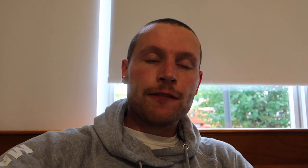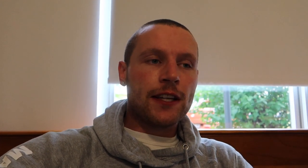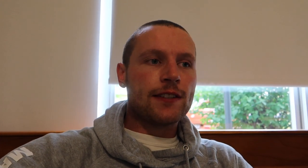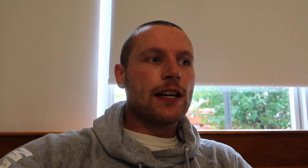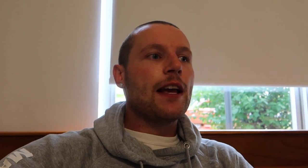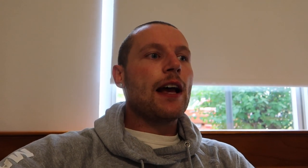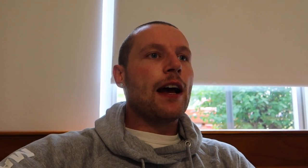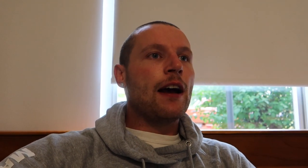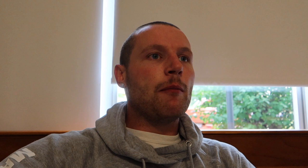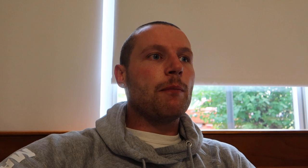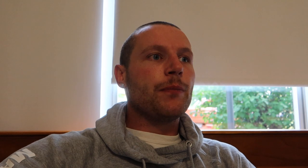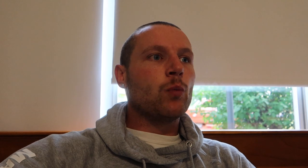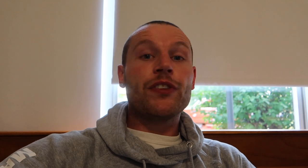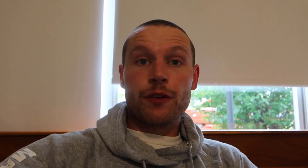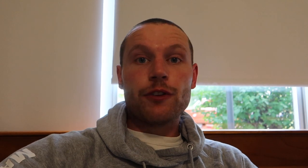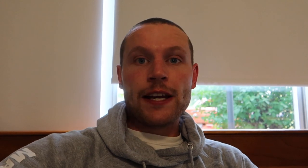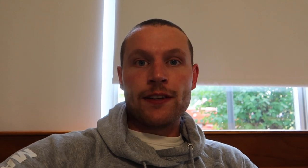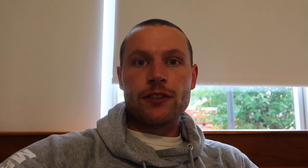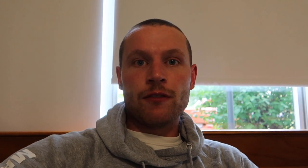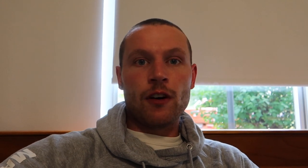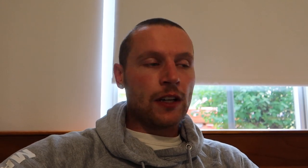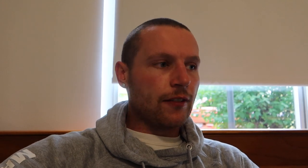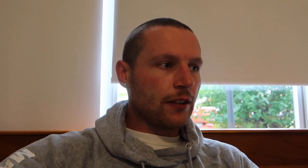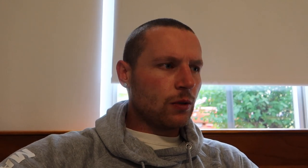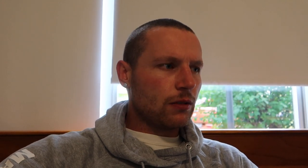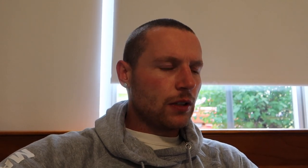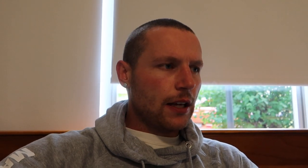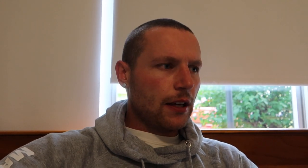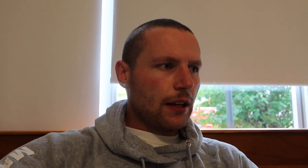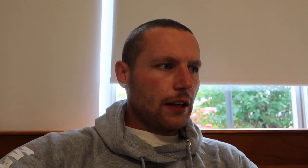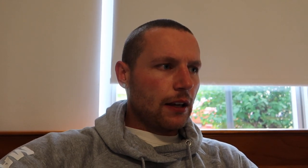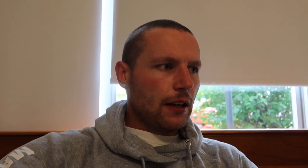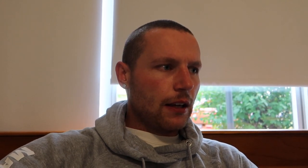had to have a negative test within 3 days of leaving.